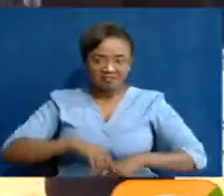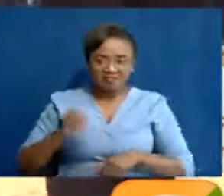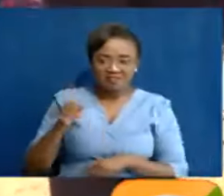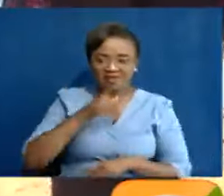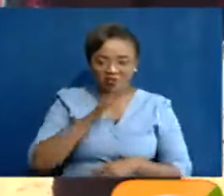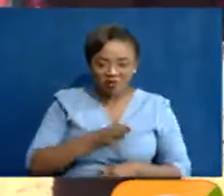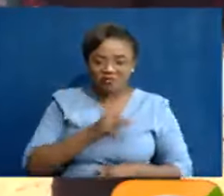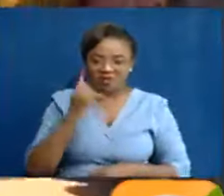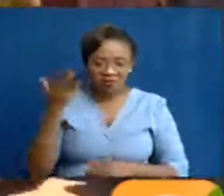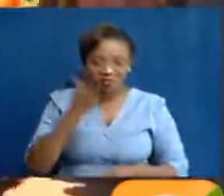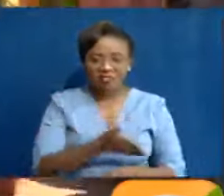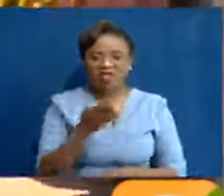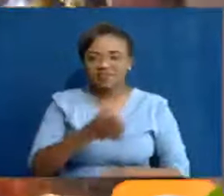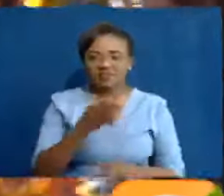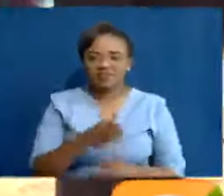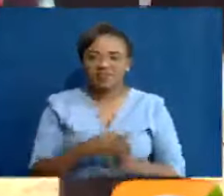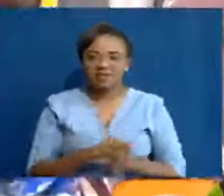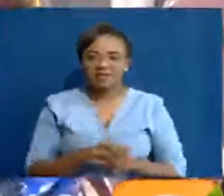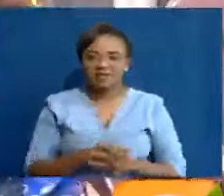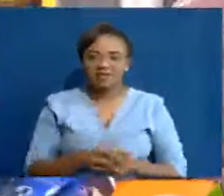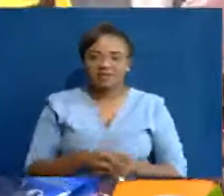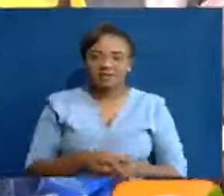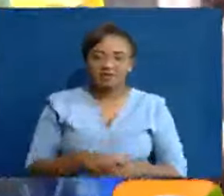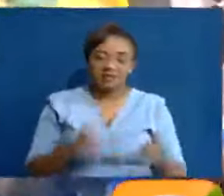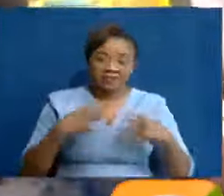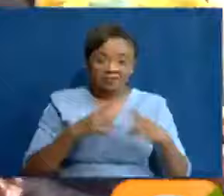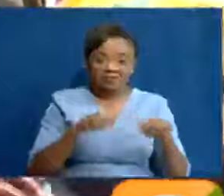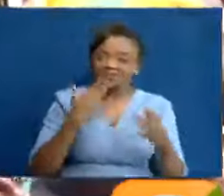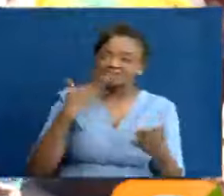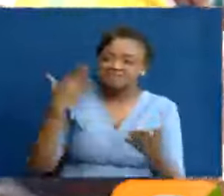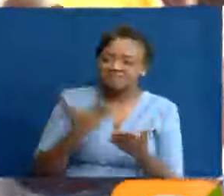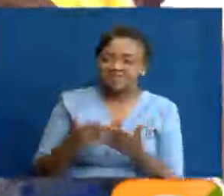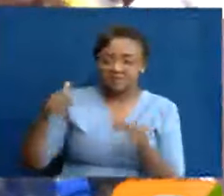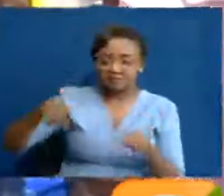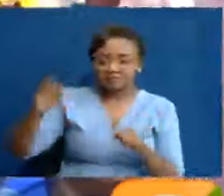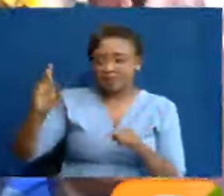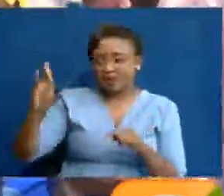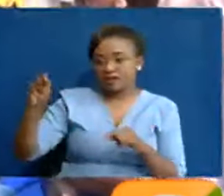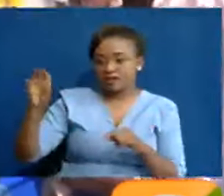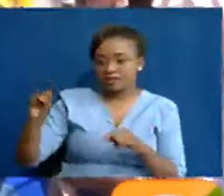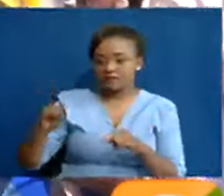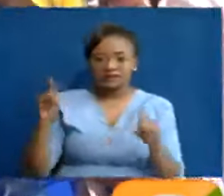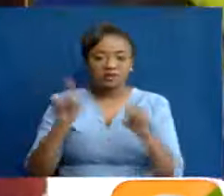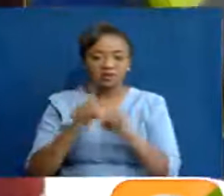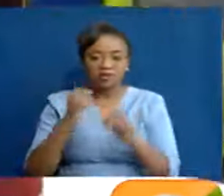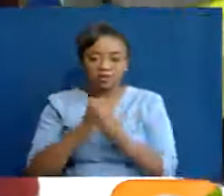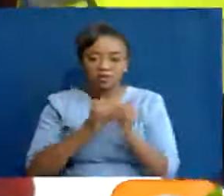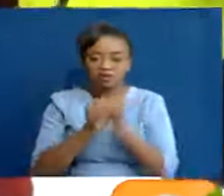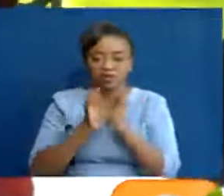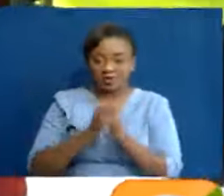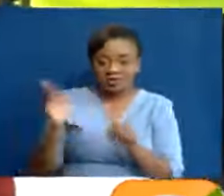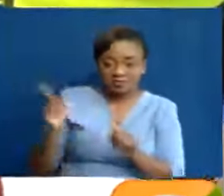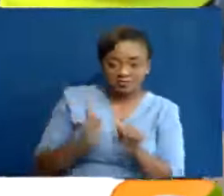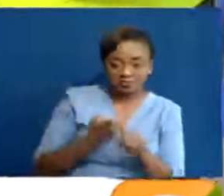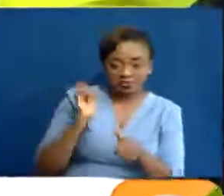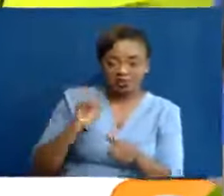scorching sun in open-air markets. Now, stakeholders thanked RMS in collaboration with Pepsi for making available their products to the common